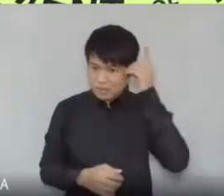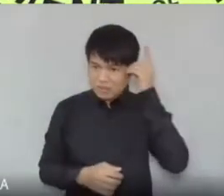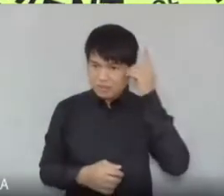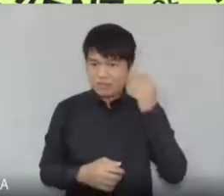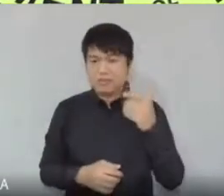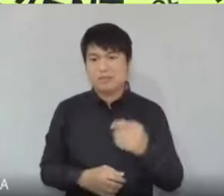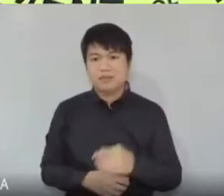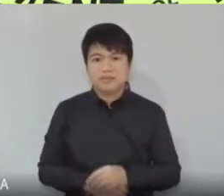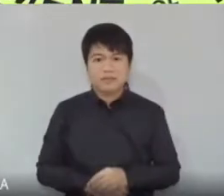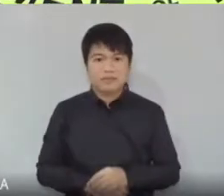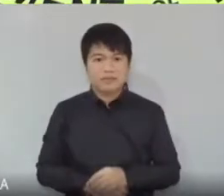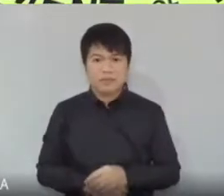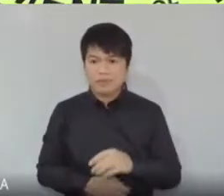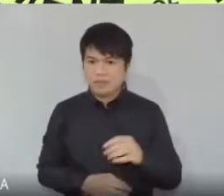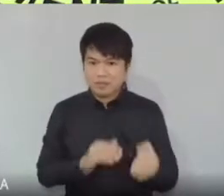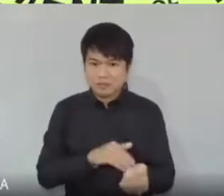their homes, good afternoon.